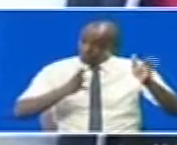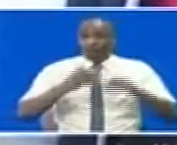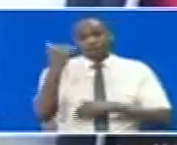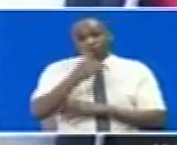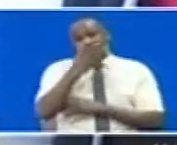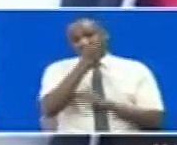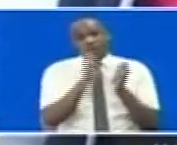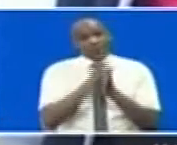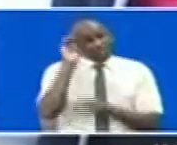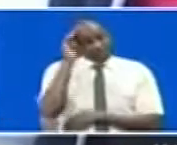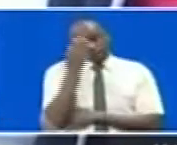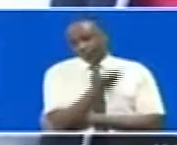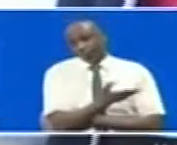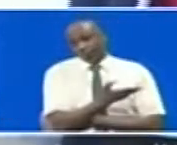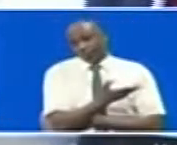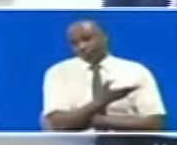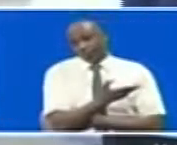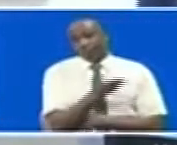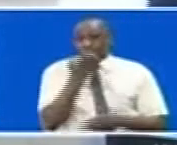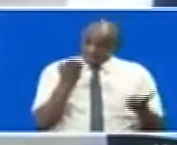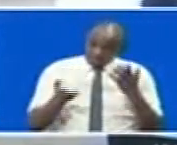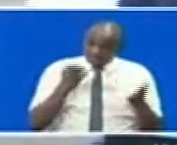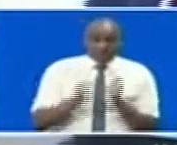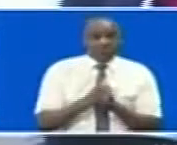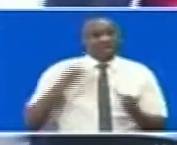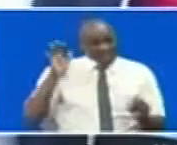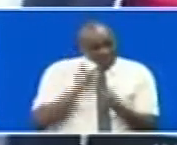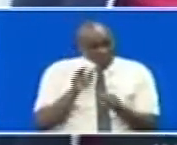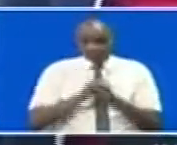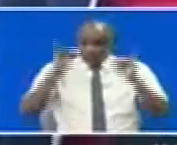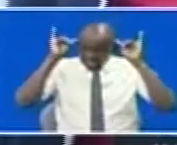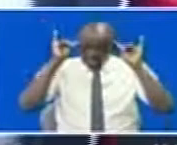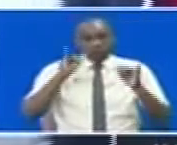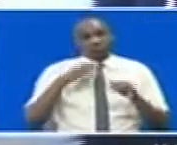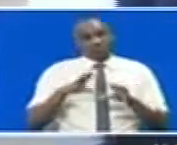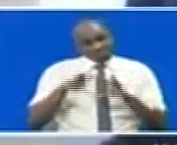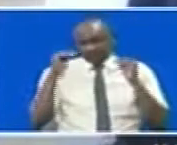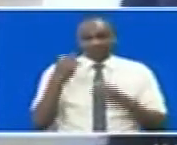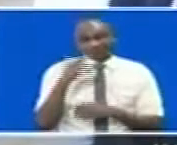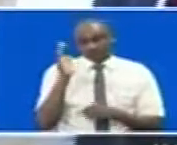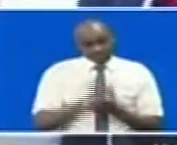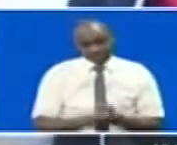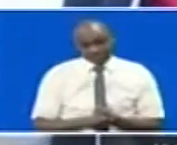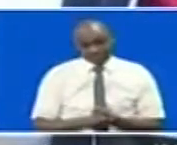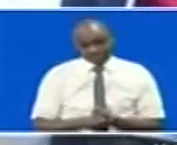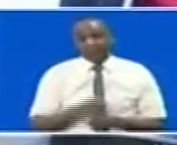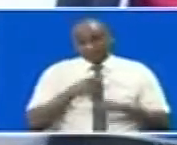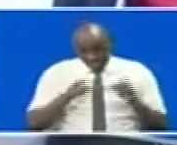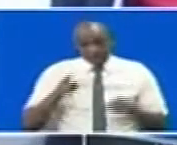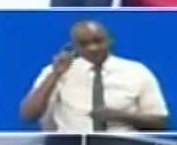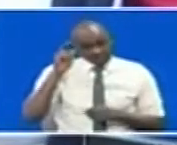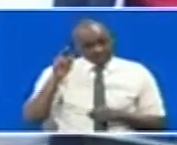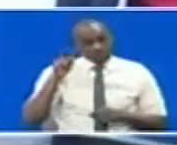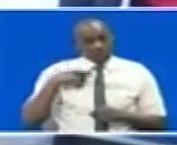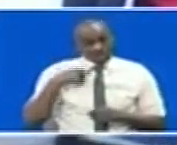border with Isiolo, and probably we have quite a number of livestock reported stolen. But we should be able to